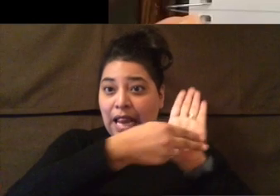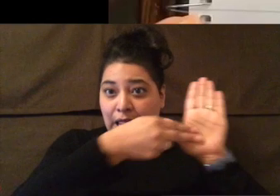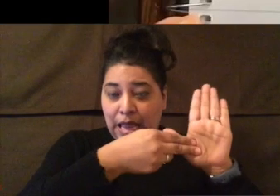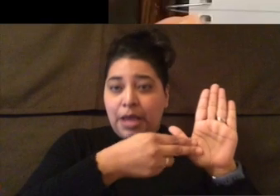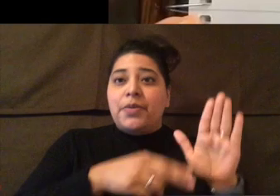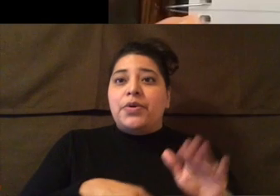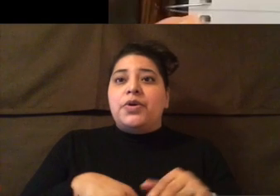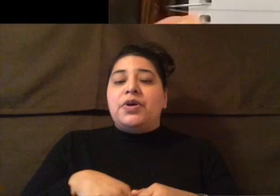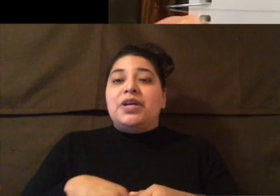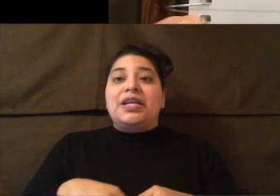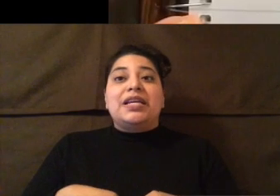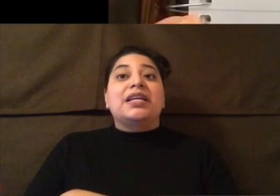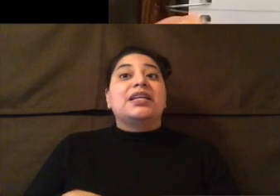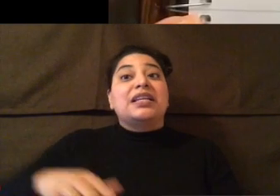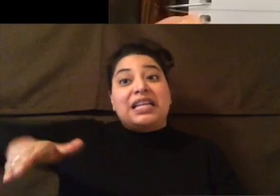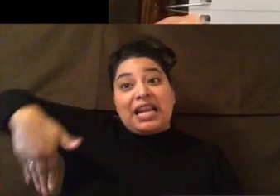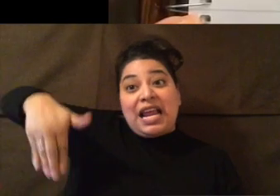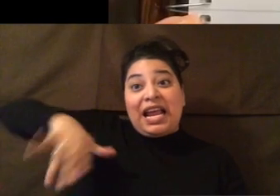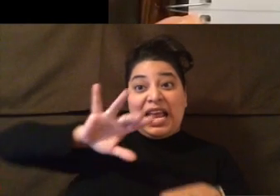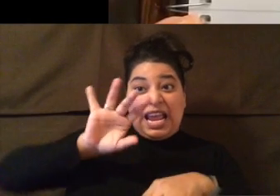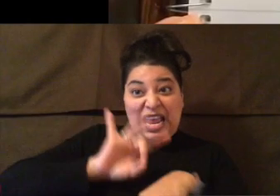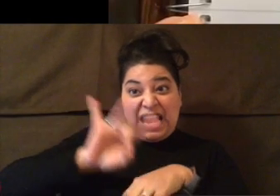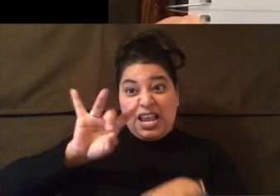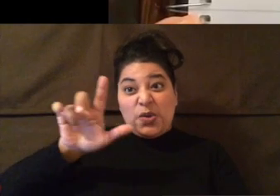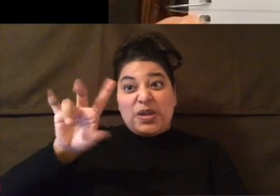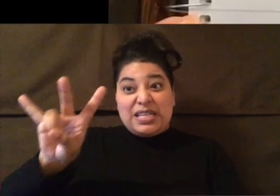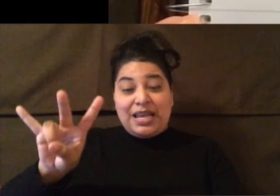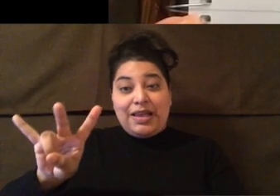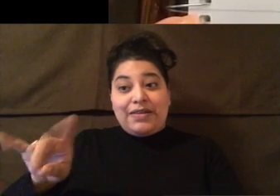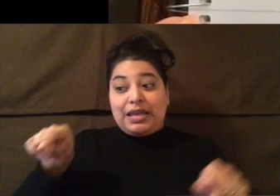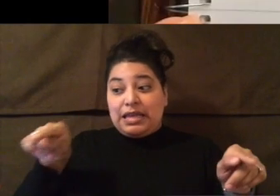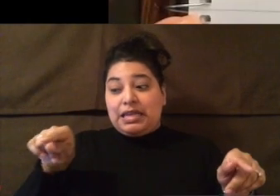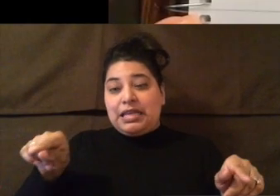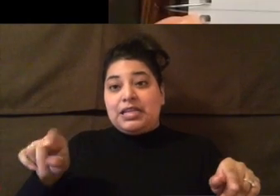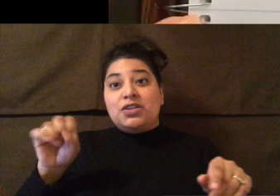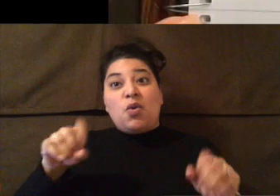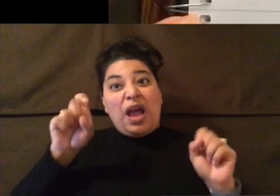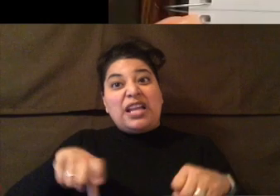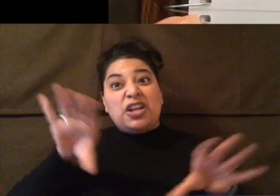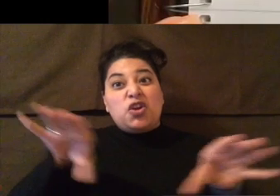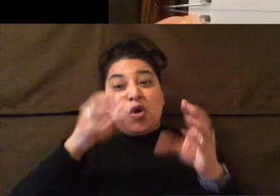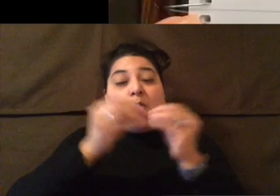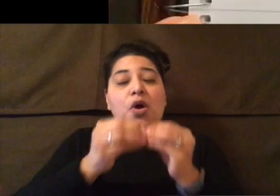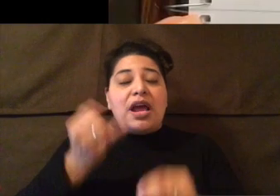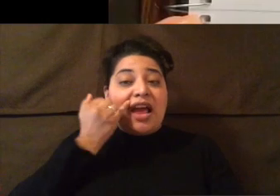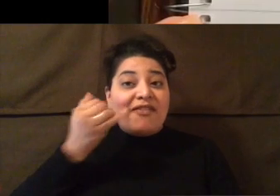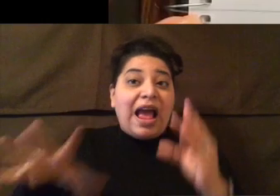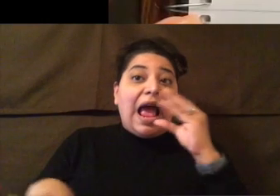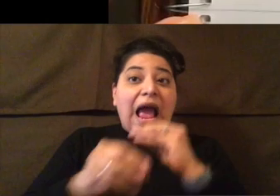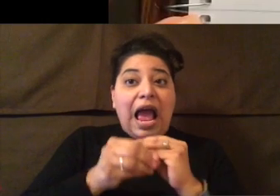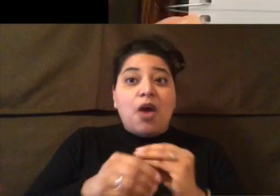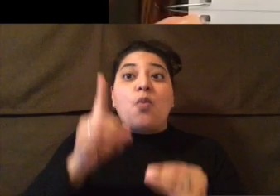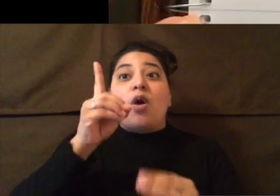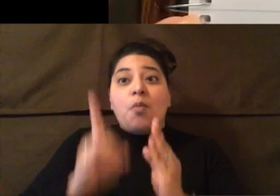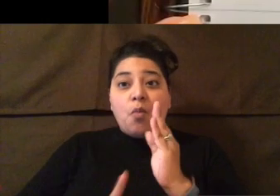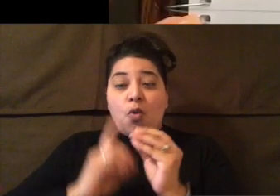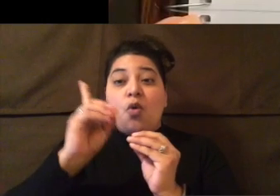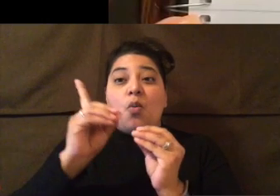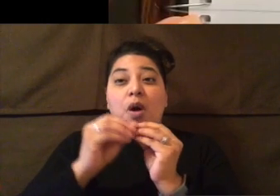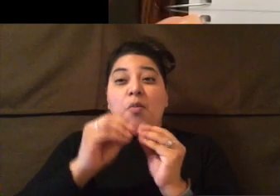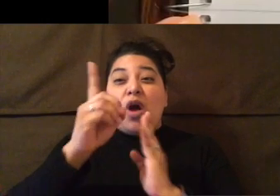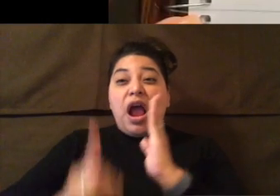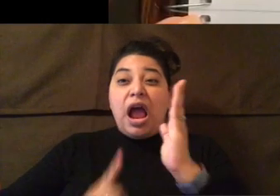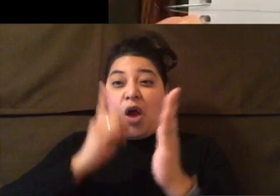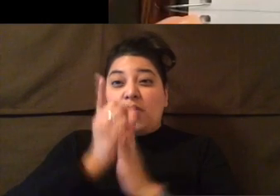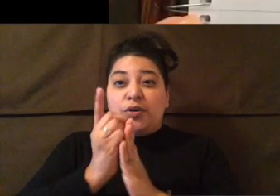Okay, pretty easy. And I'm not yet to 8:27, so I know I have some more jumps I need to make. If I add another